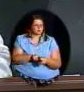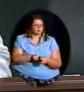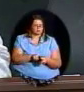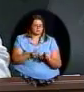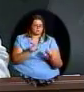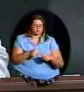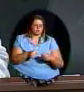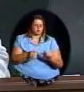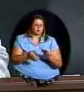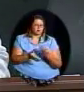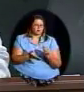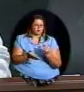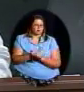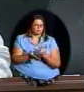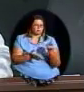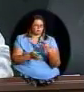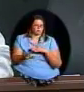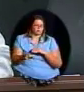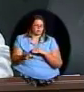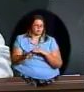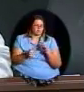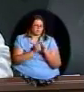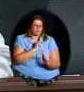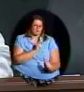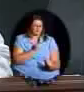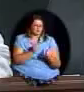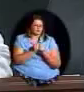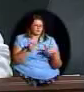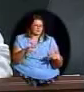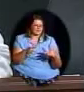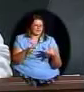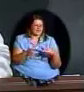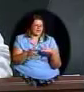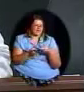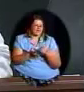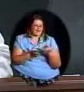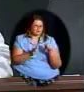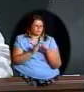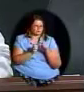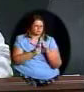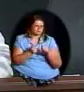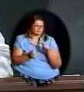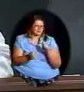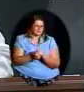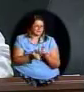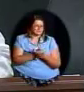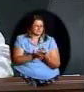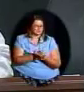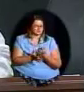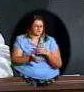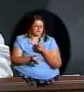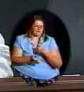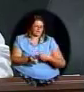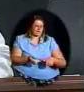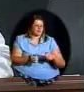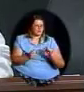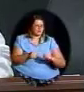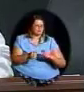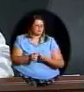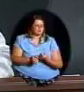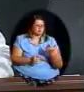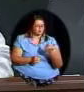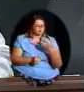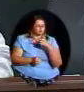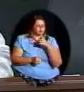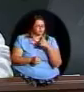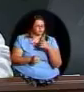contracts, and agreements with one motion and without detailed discussion. Any item may be removed for separate discussion and action upon the request of the superintendent